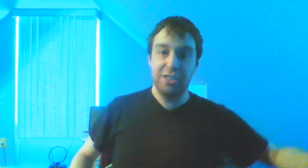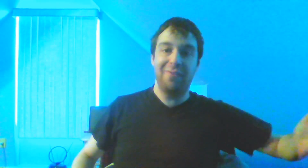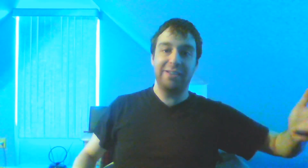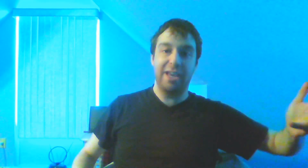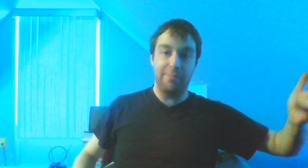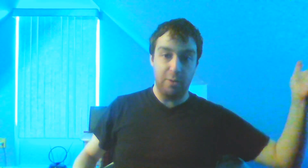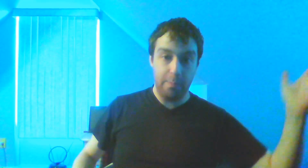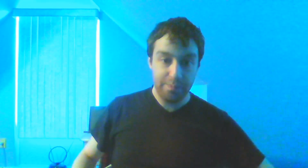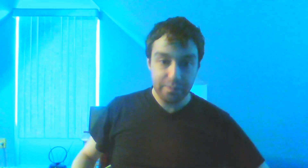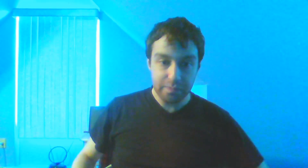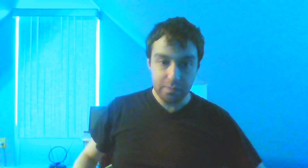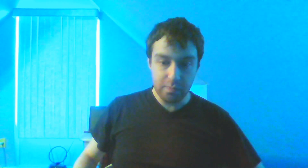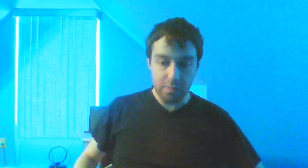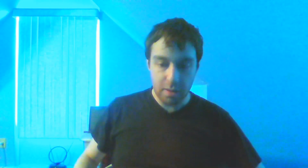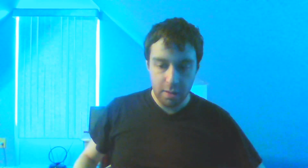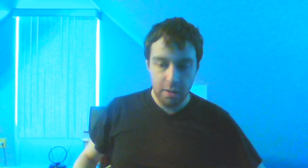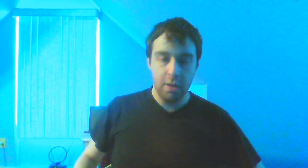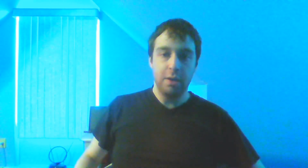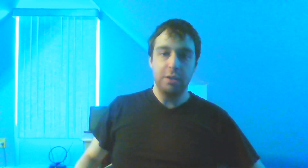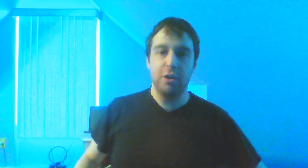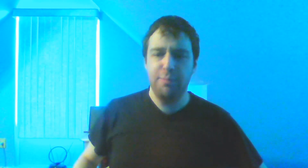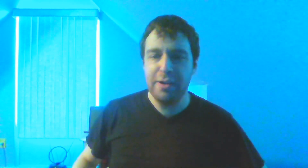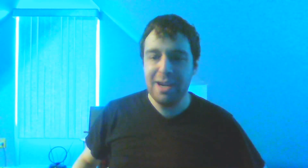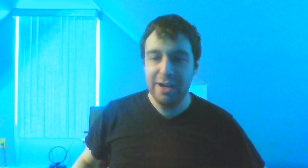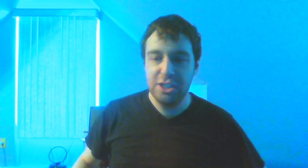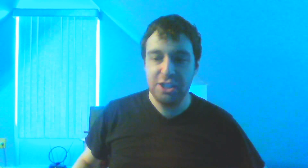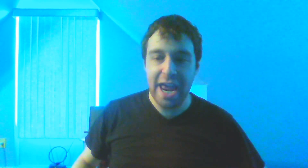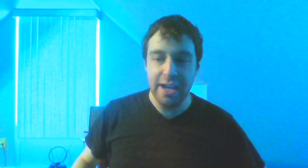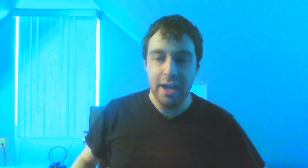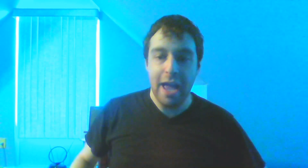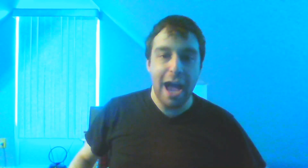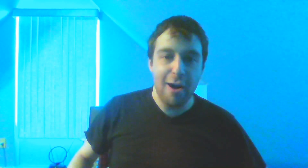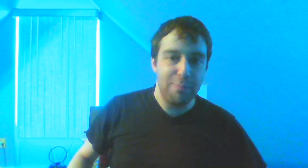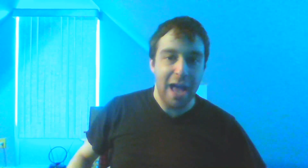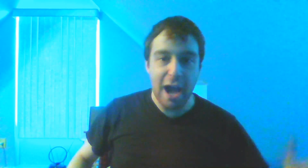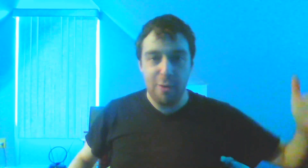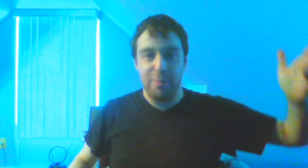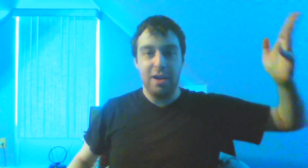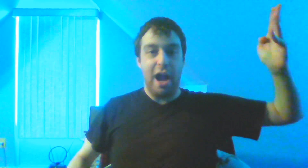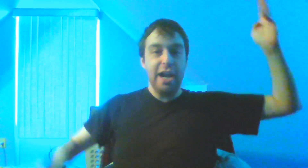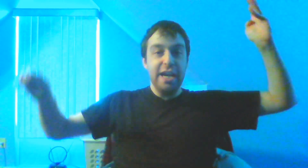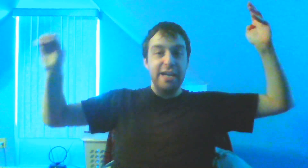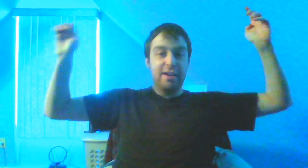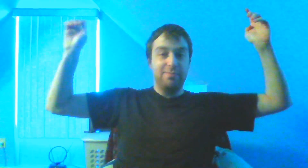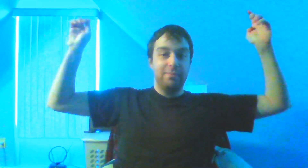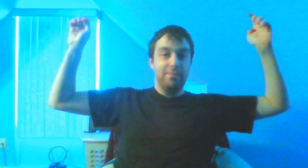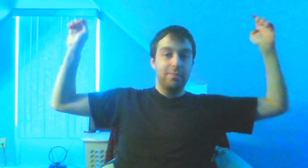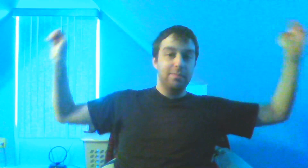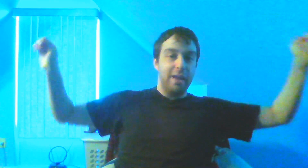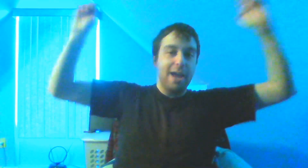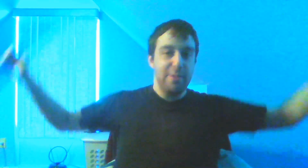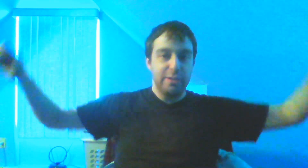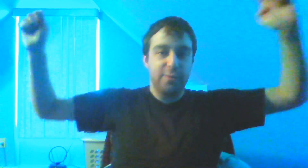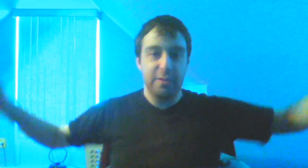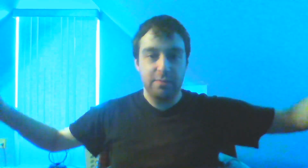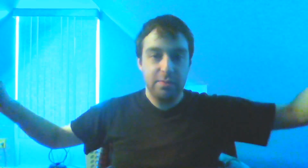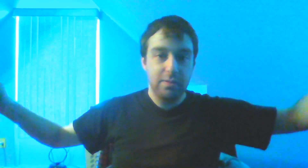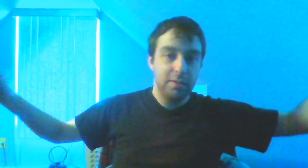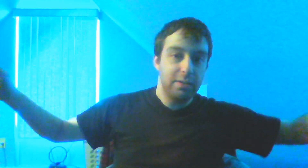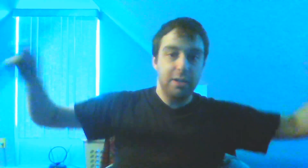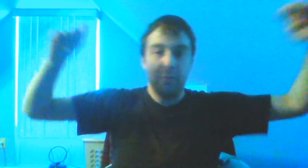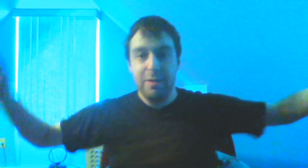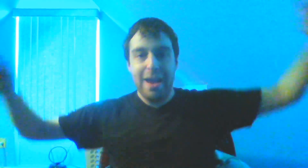Let's just give an example. You're pretty much saying, help, help, I need an ambulance